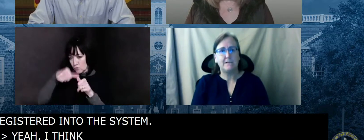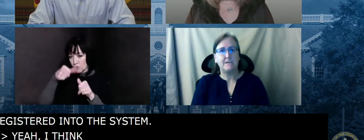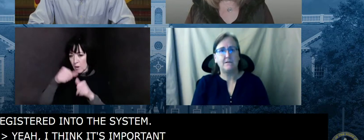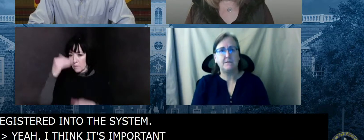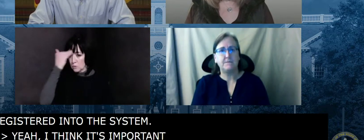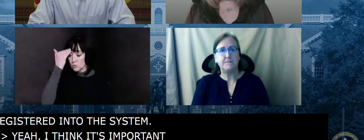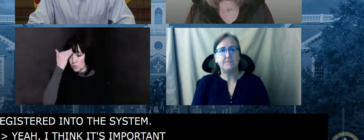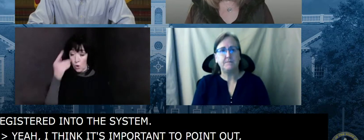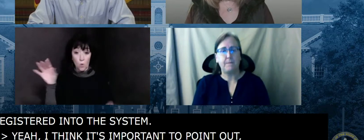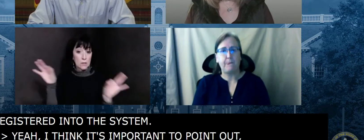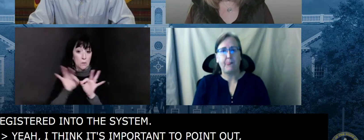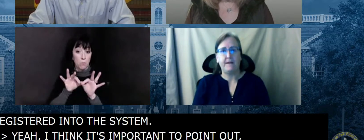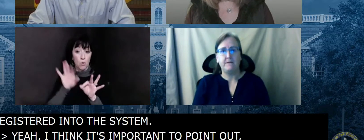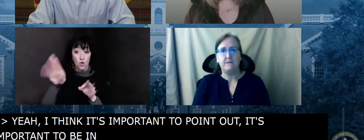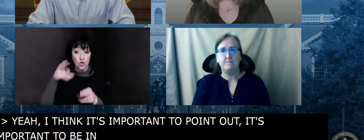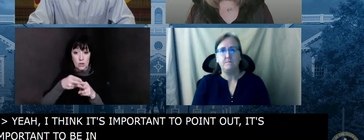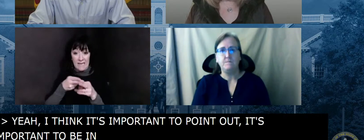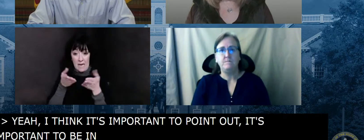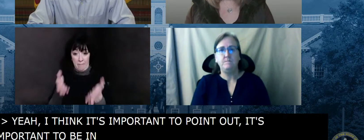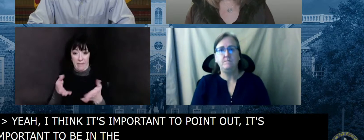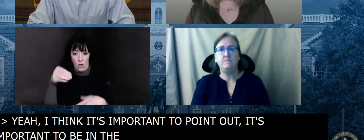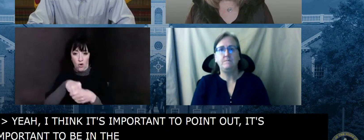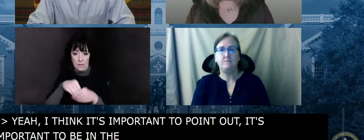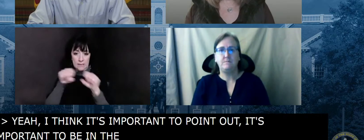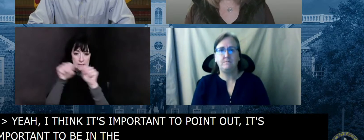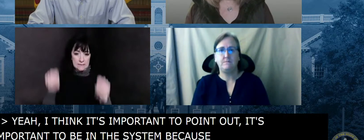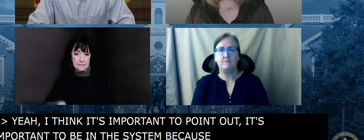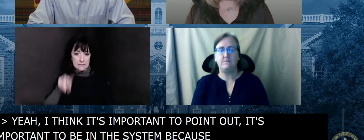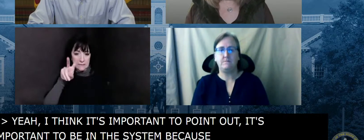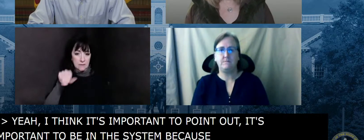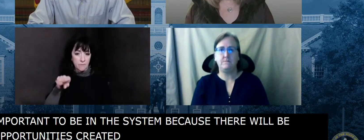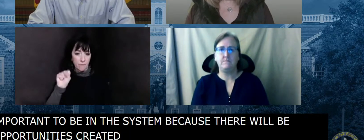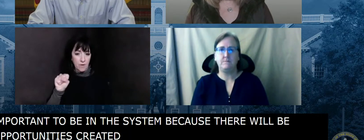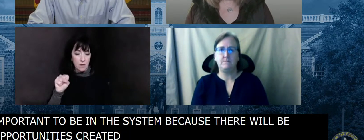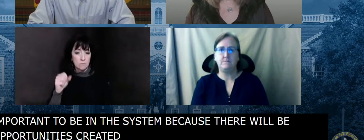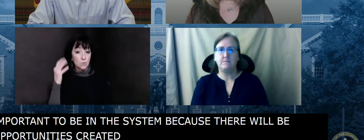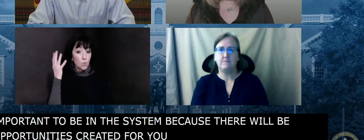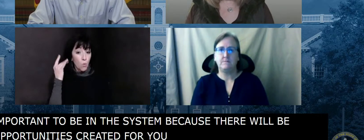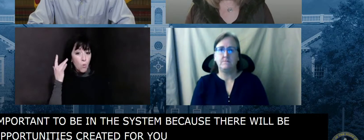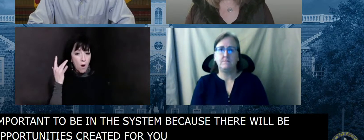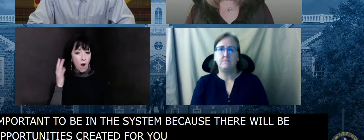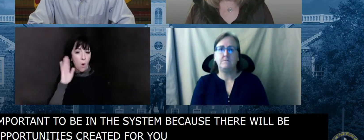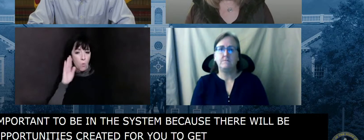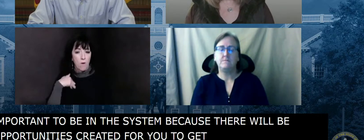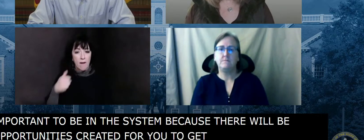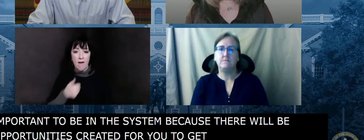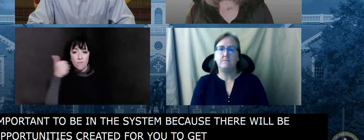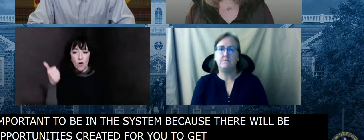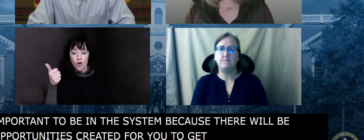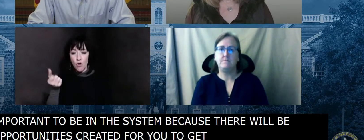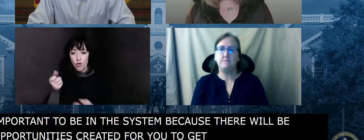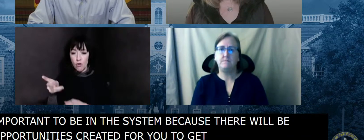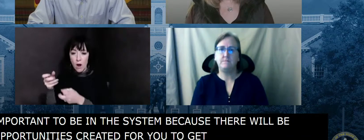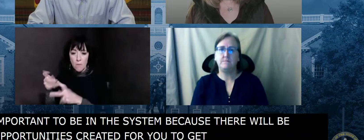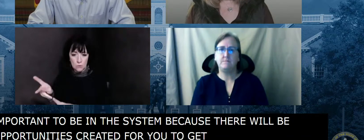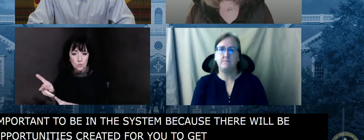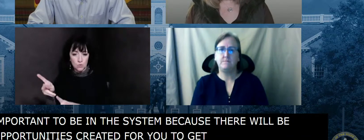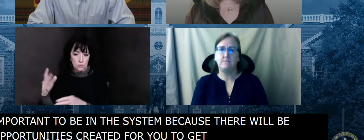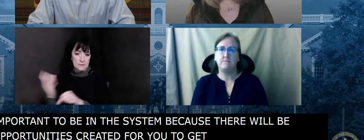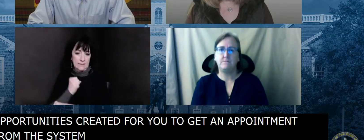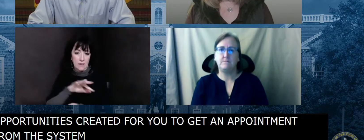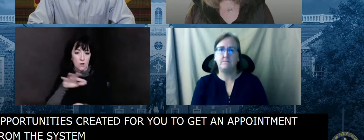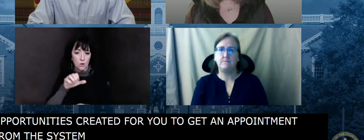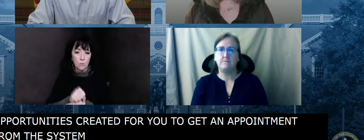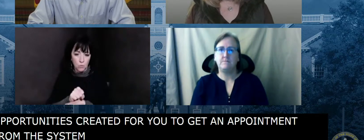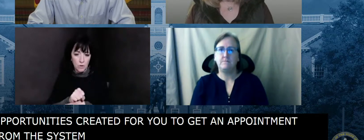the system, right? Because there will be opportunities created for you to get an appointment from the system. But you should also